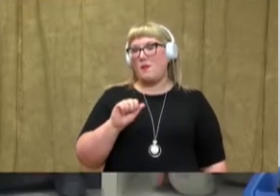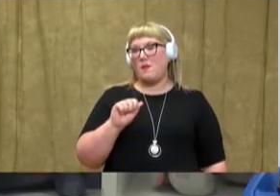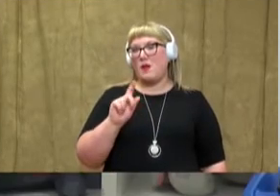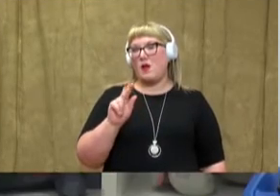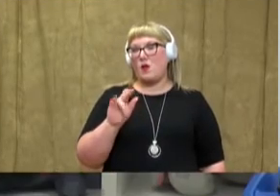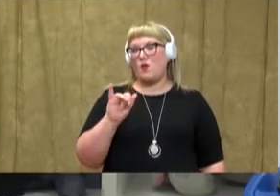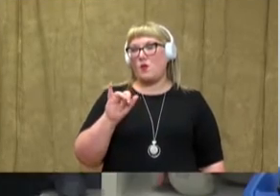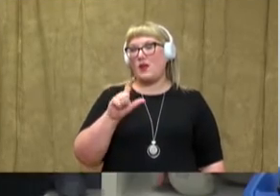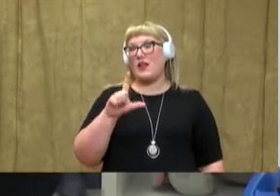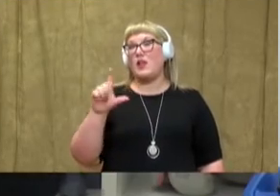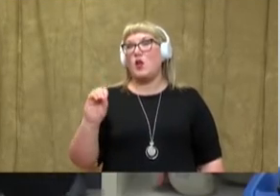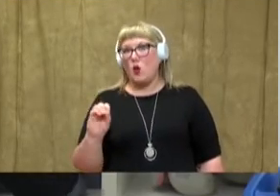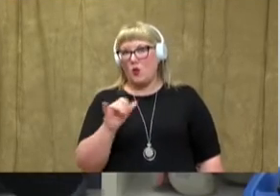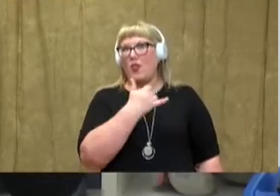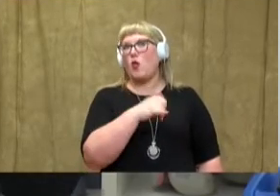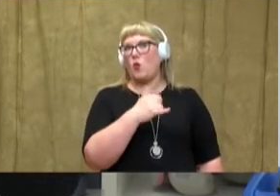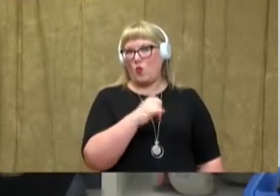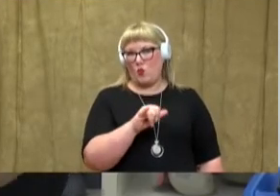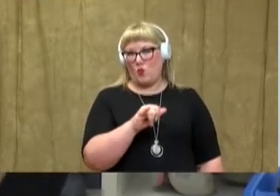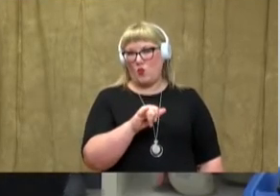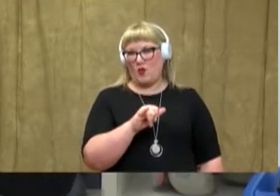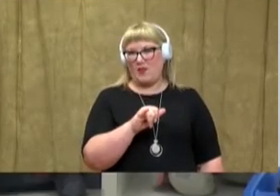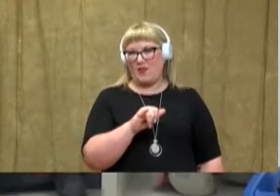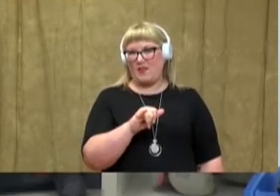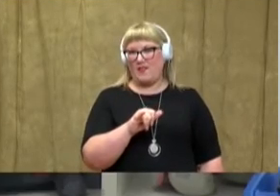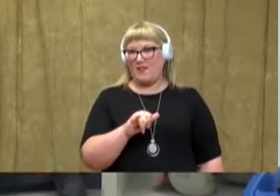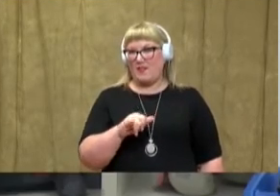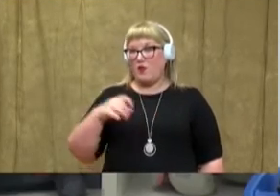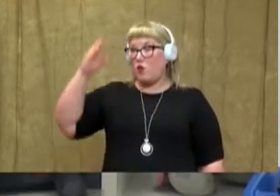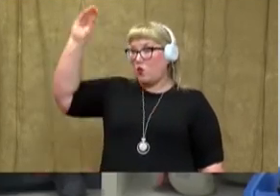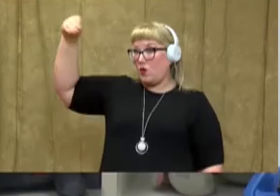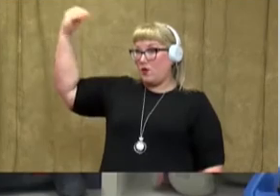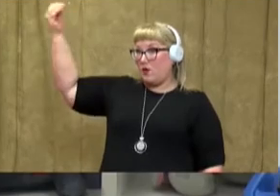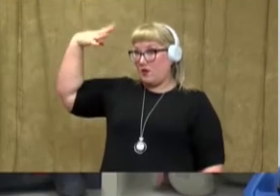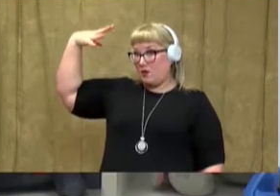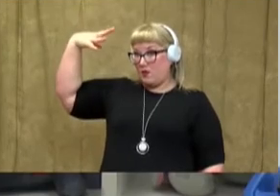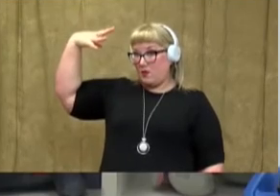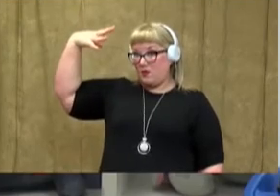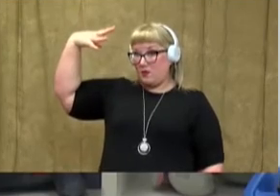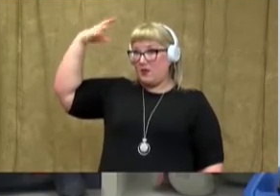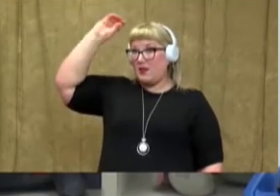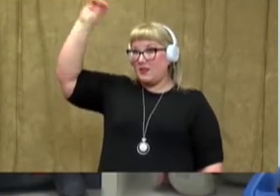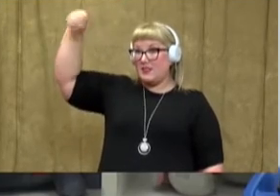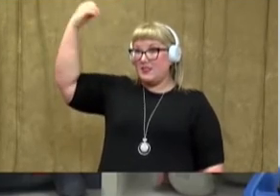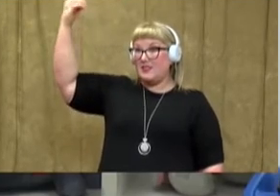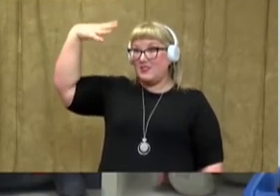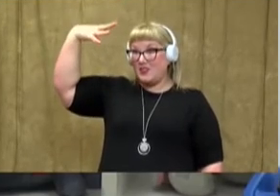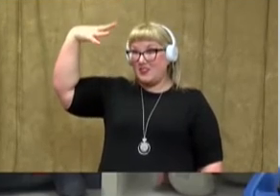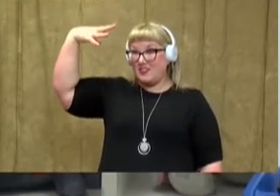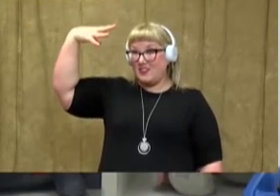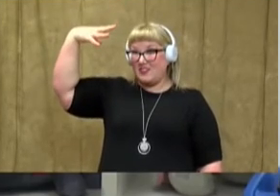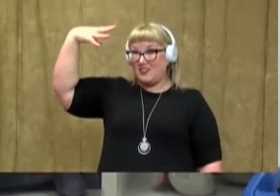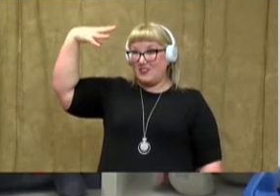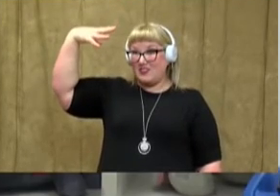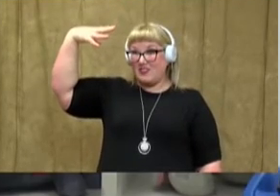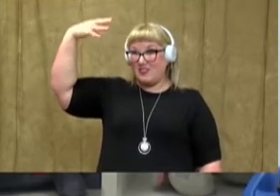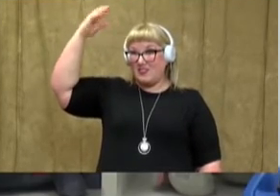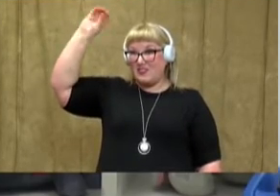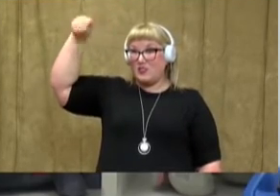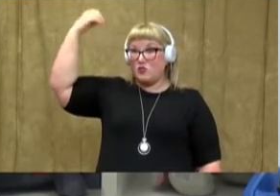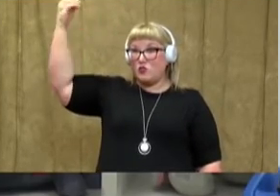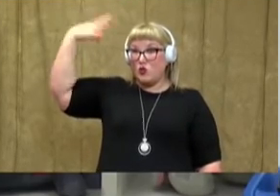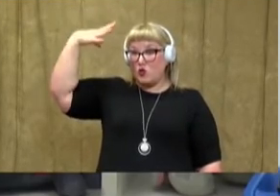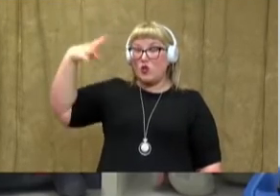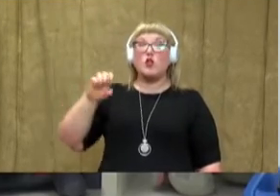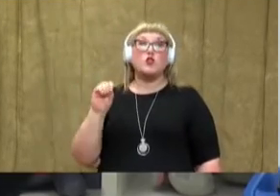make a Y for yellow? Yeah. El sol. Pum. El sol. S-O-L.